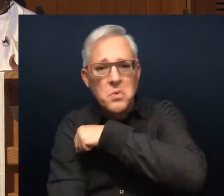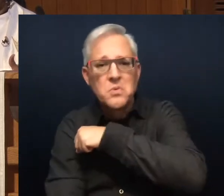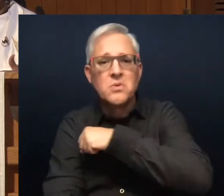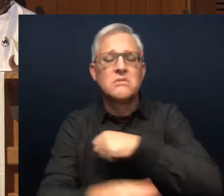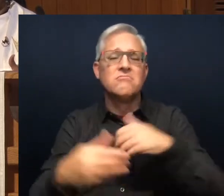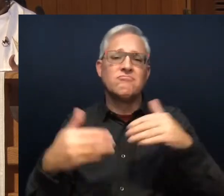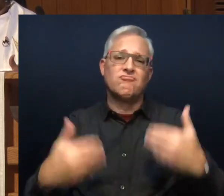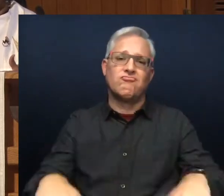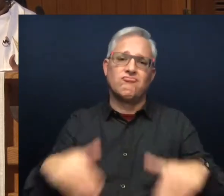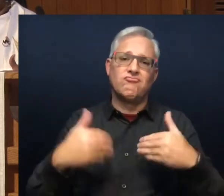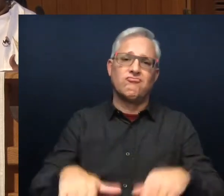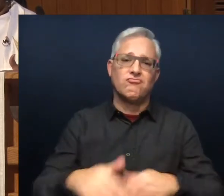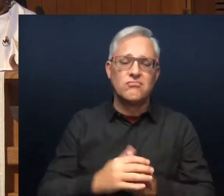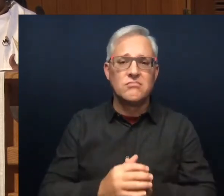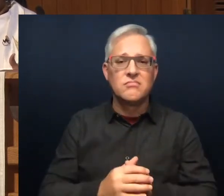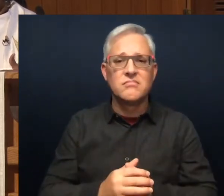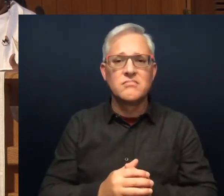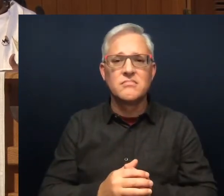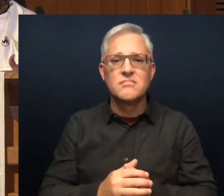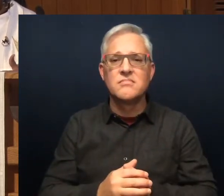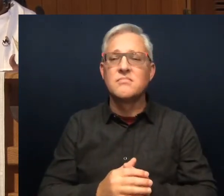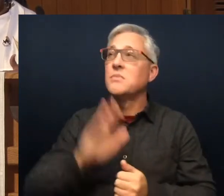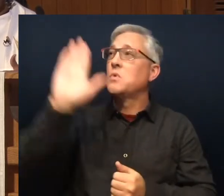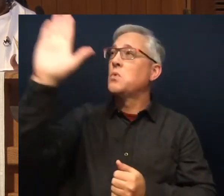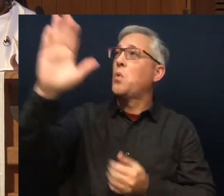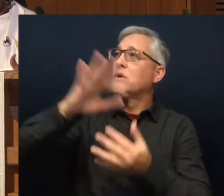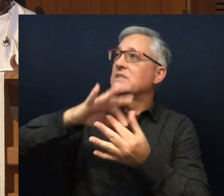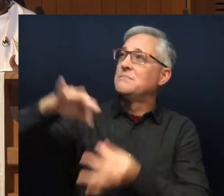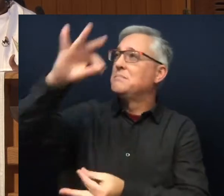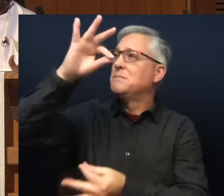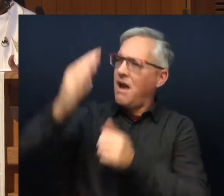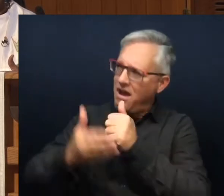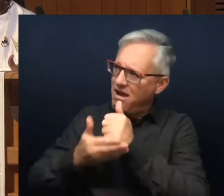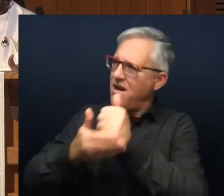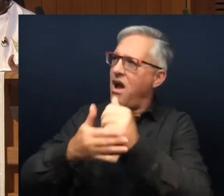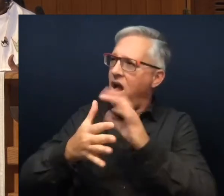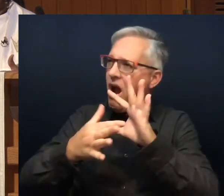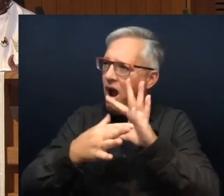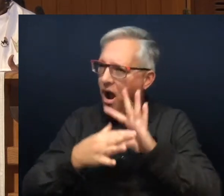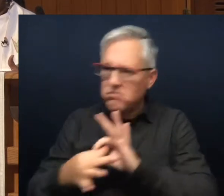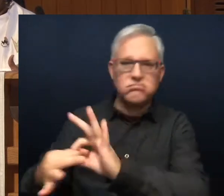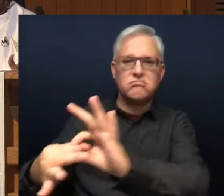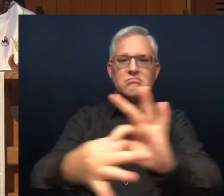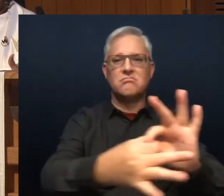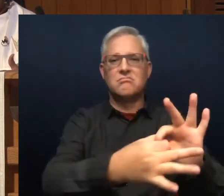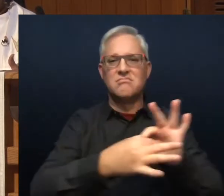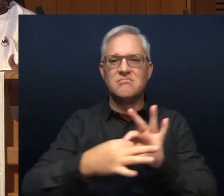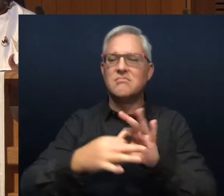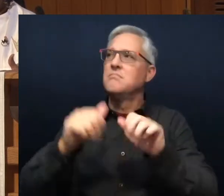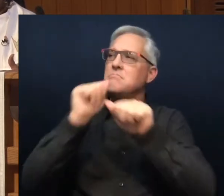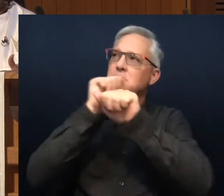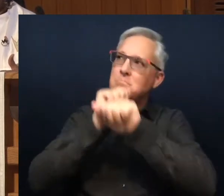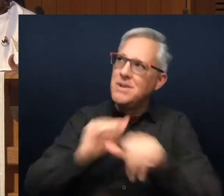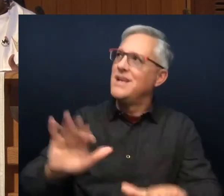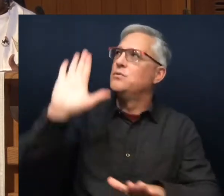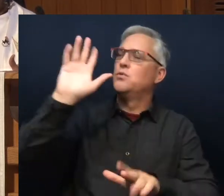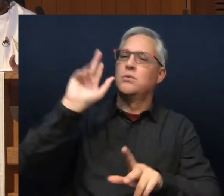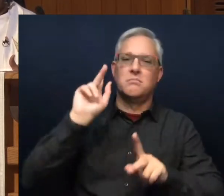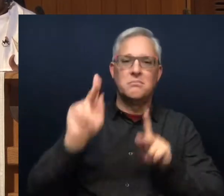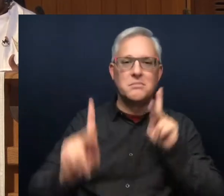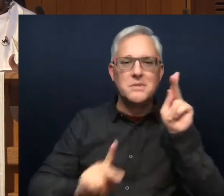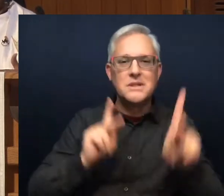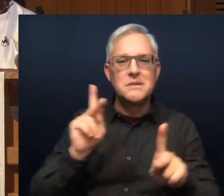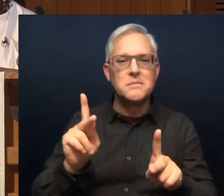and resources. By the movement of your reconciling spirit, bless your